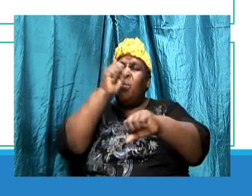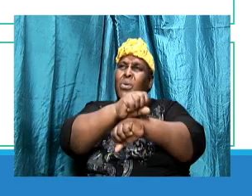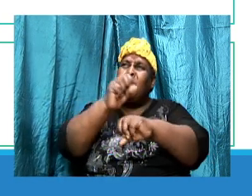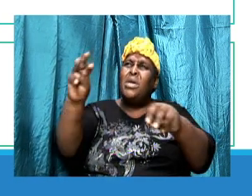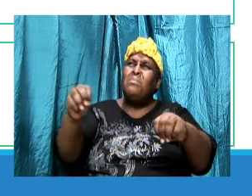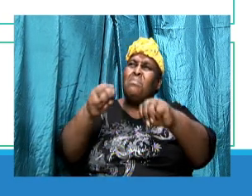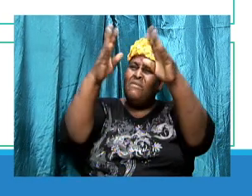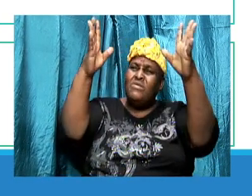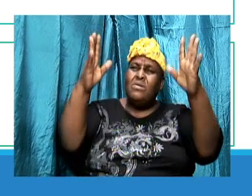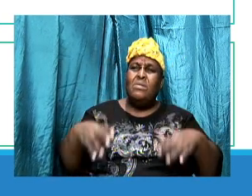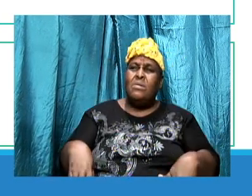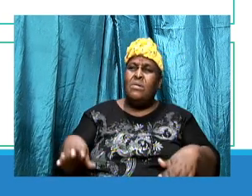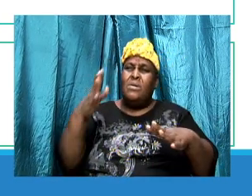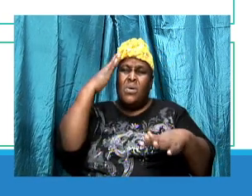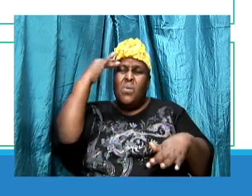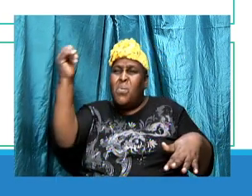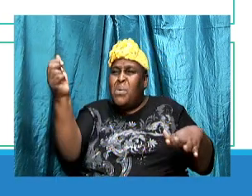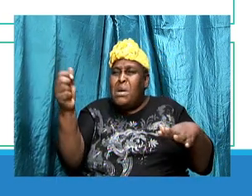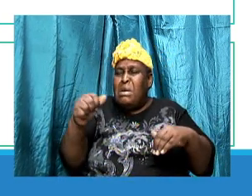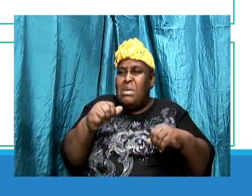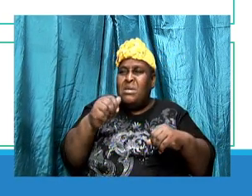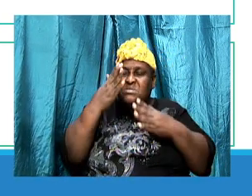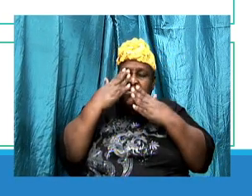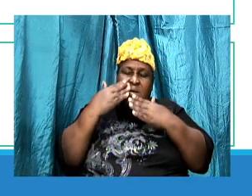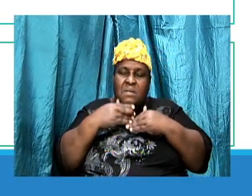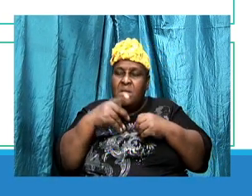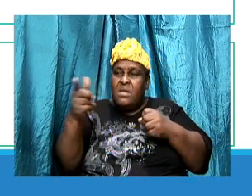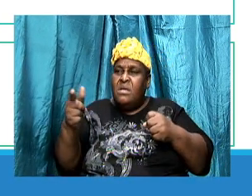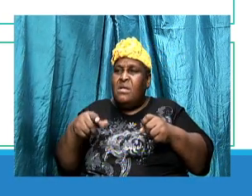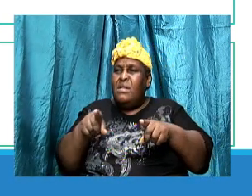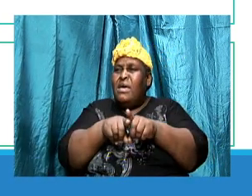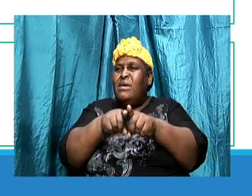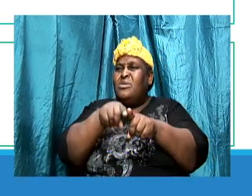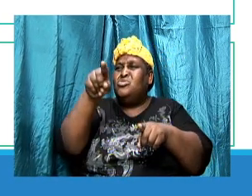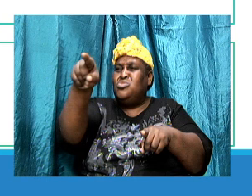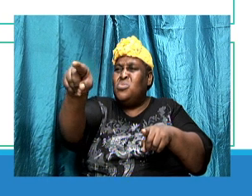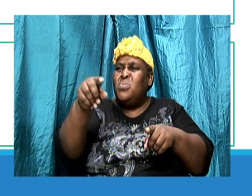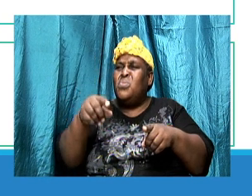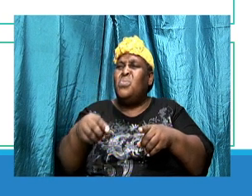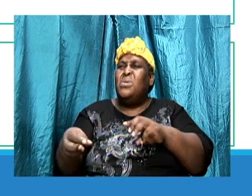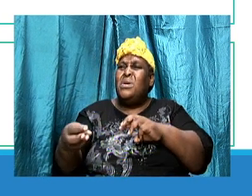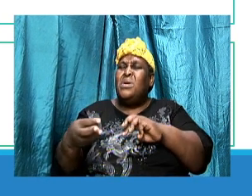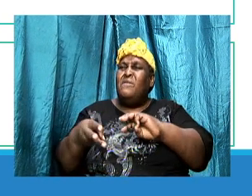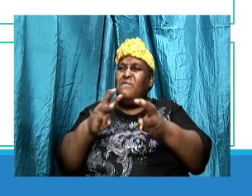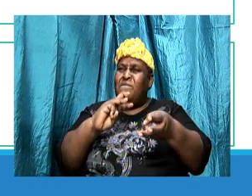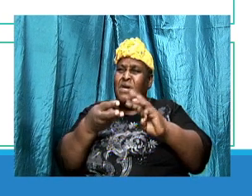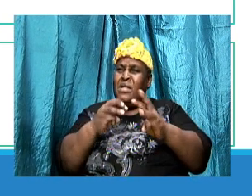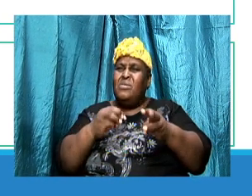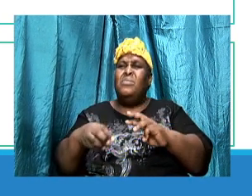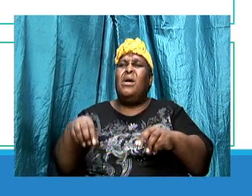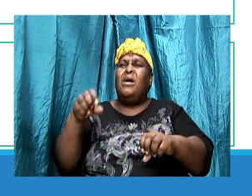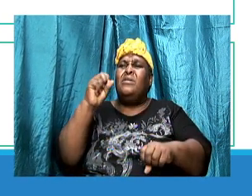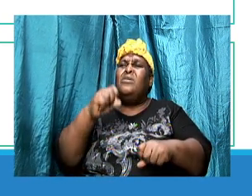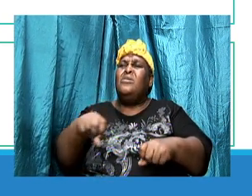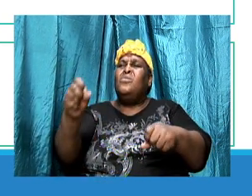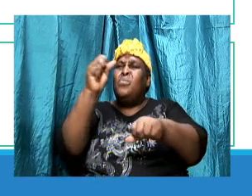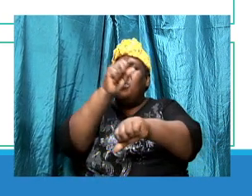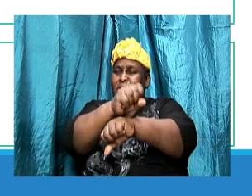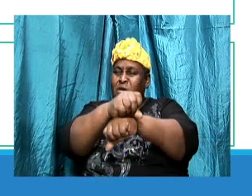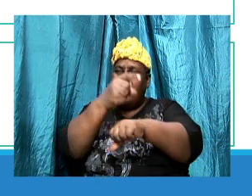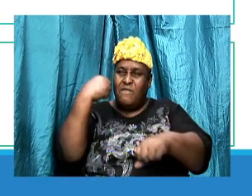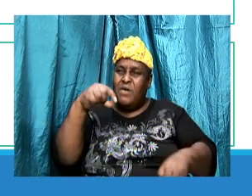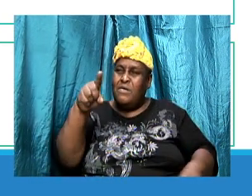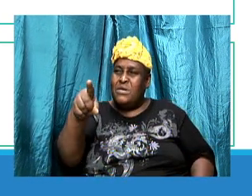working miracle? You can't just work miracle of your own effort. It was a gift that was given to you by God. If you are able to divide